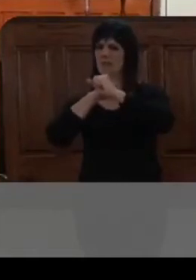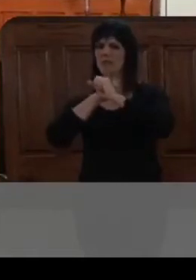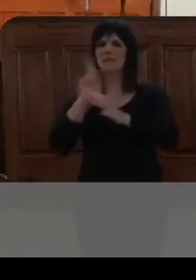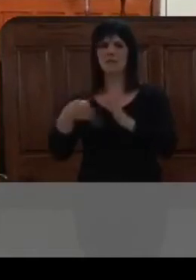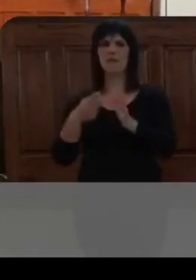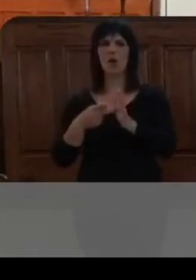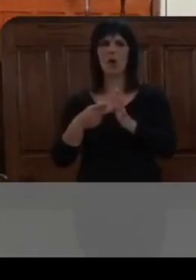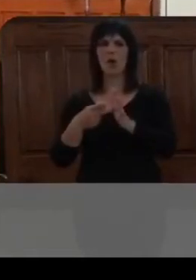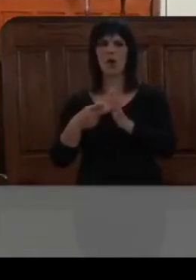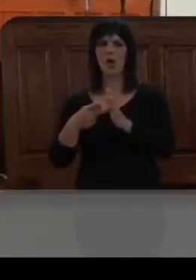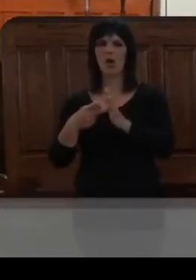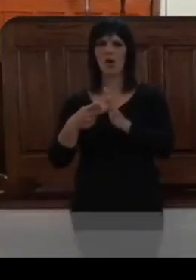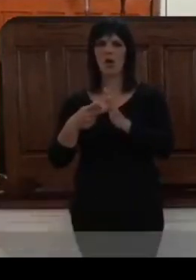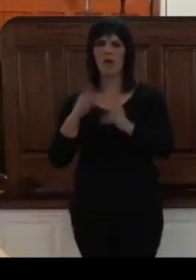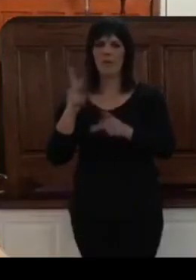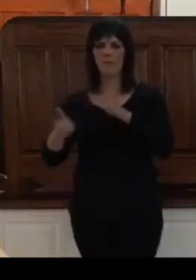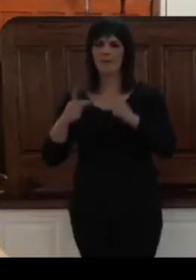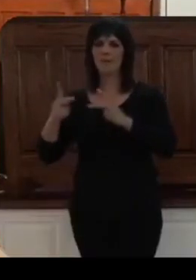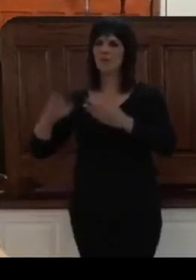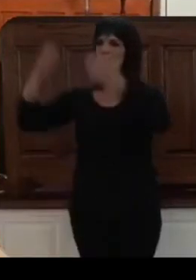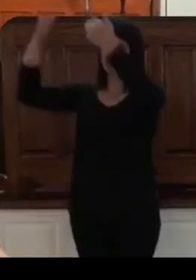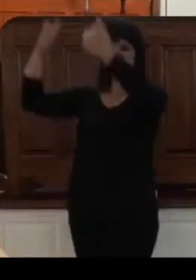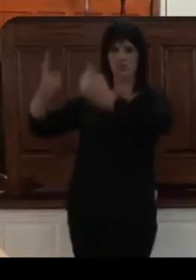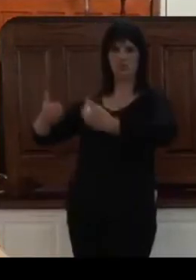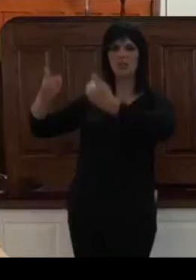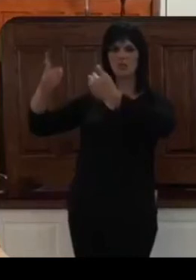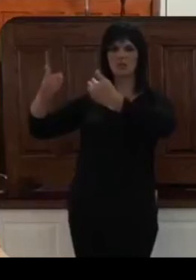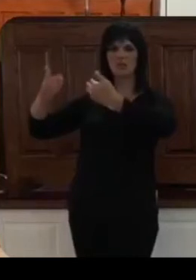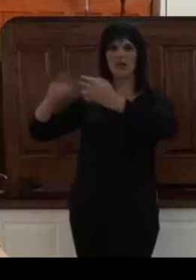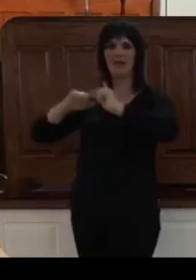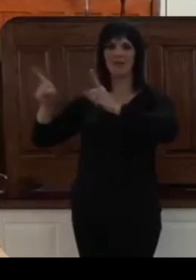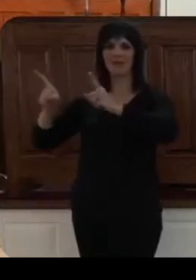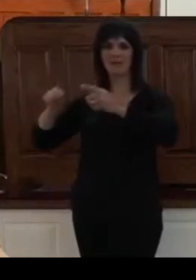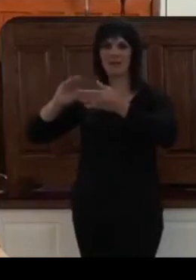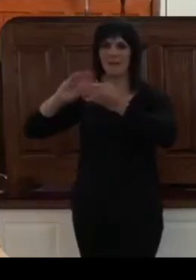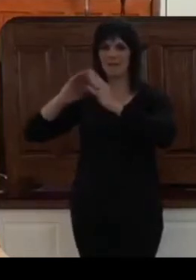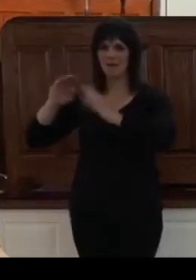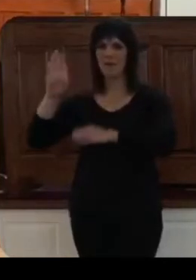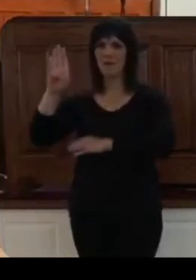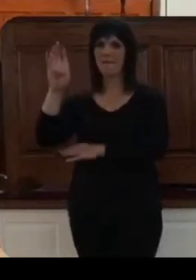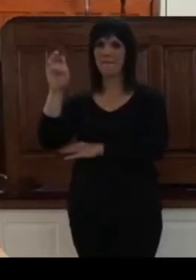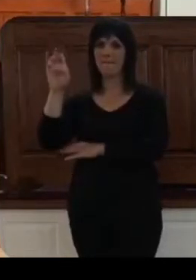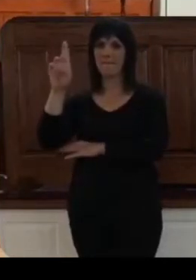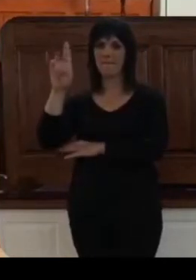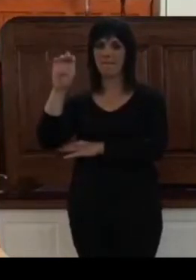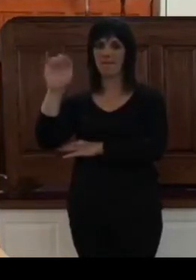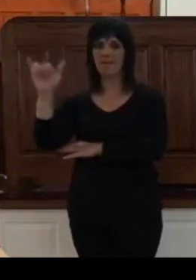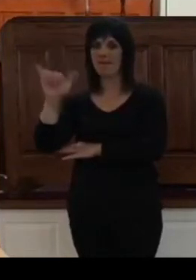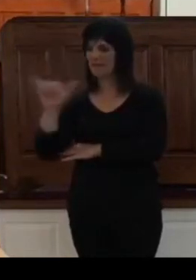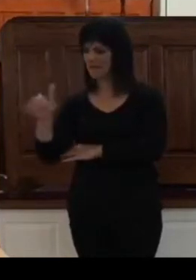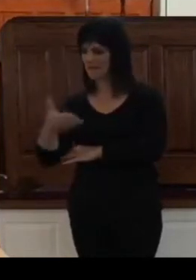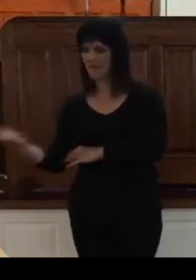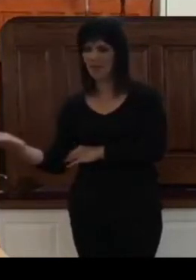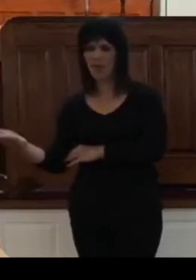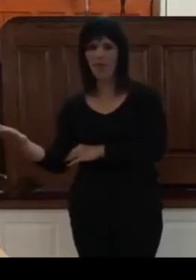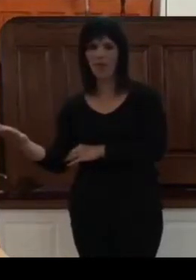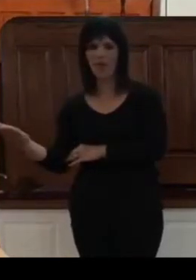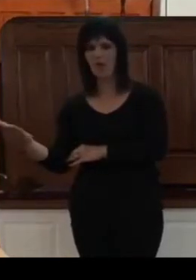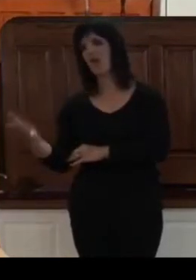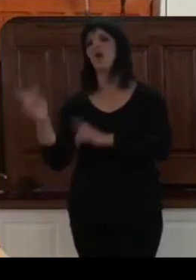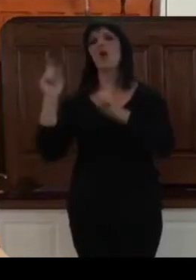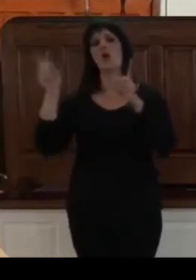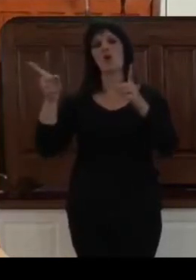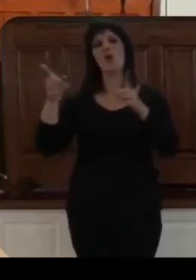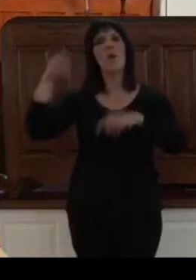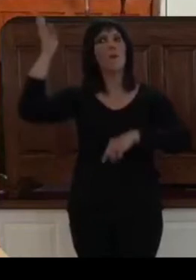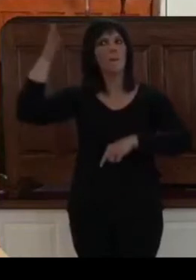and Silas. And they send him to Berea. The same thing happens in Berea. He goes to the synagogue. The God-fearing Gentiles and the Jews hear the message. Some